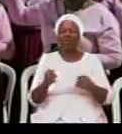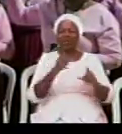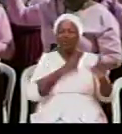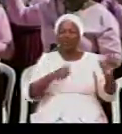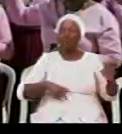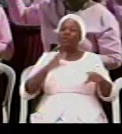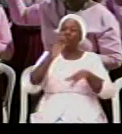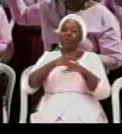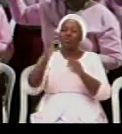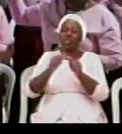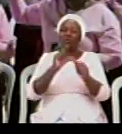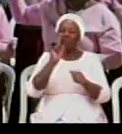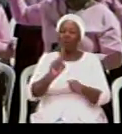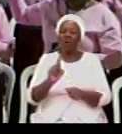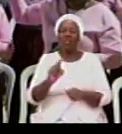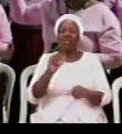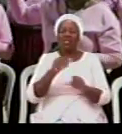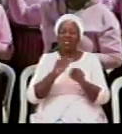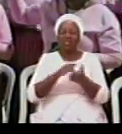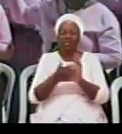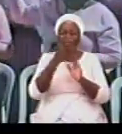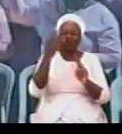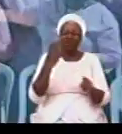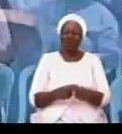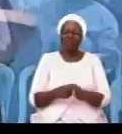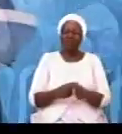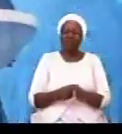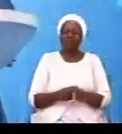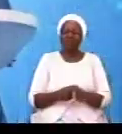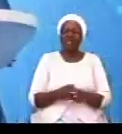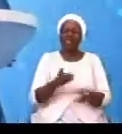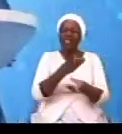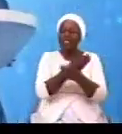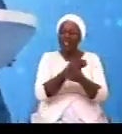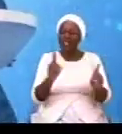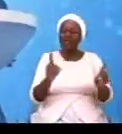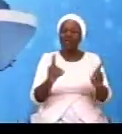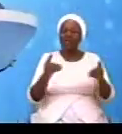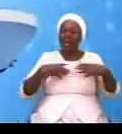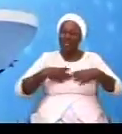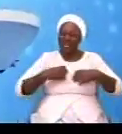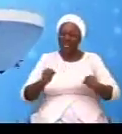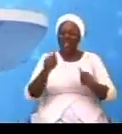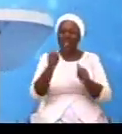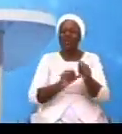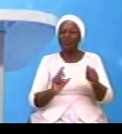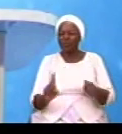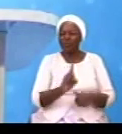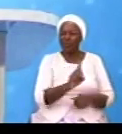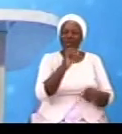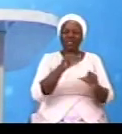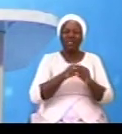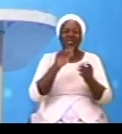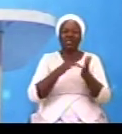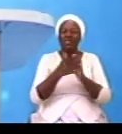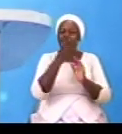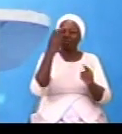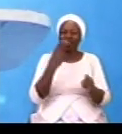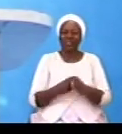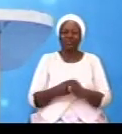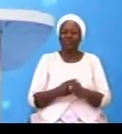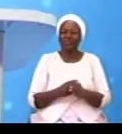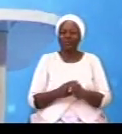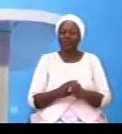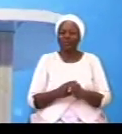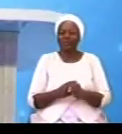Deliver, heal everyone in Jesus' name. Christ came for this purpose,